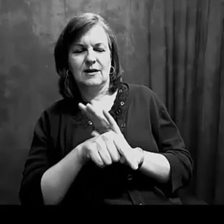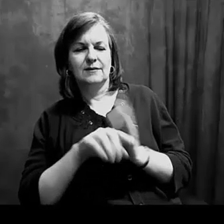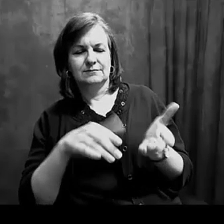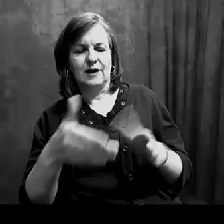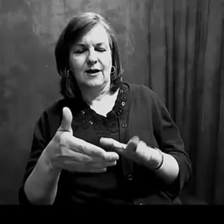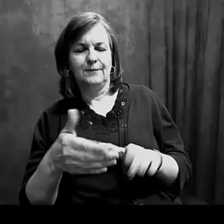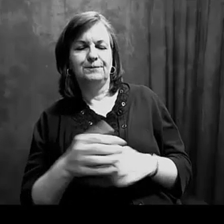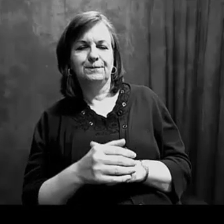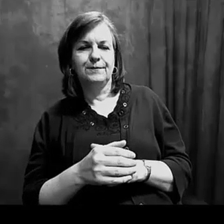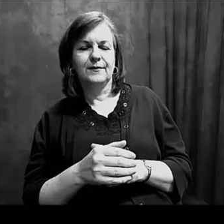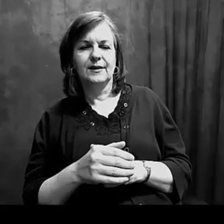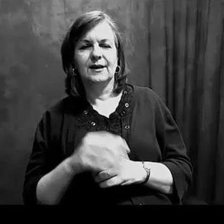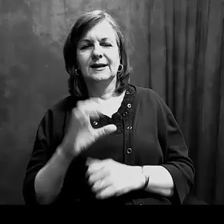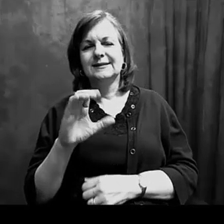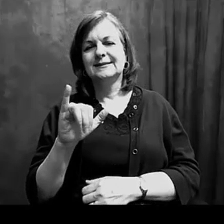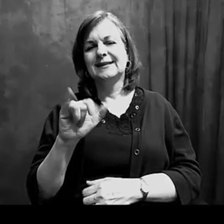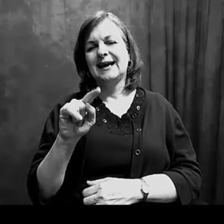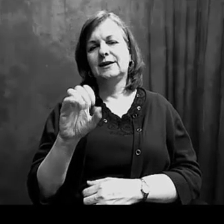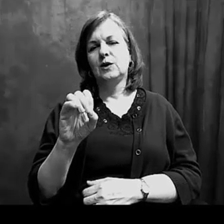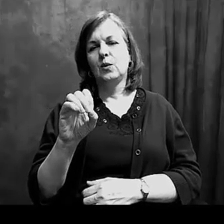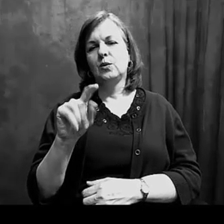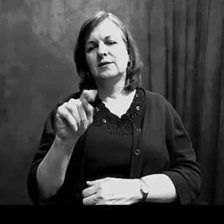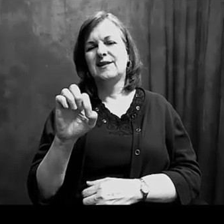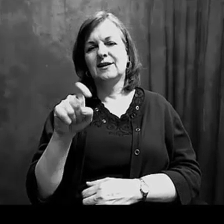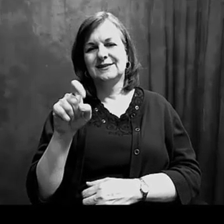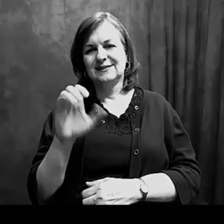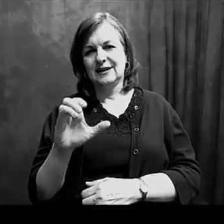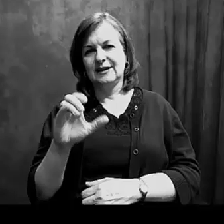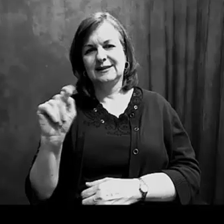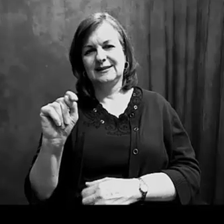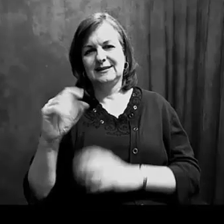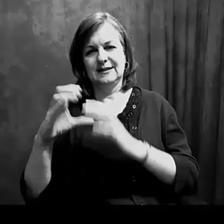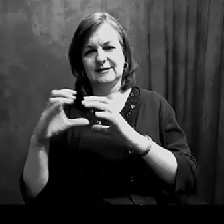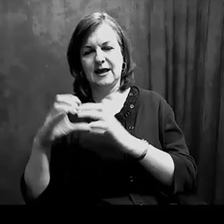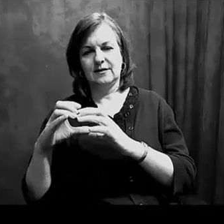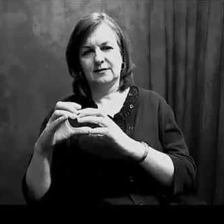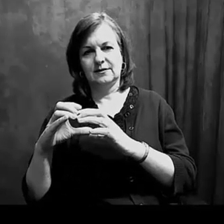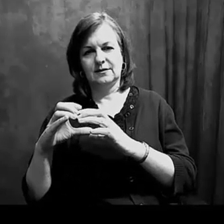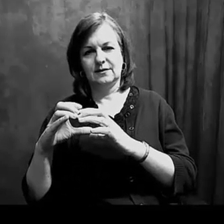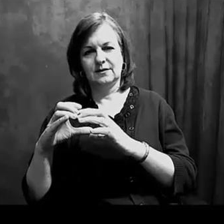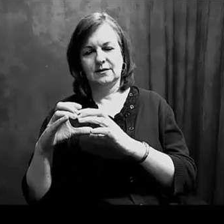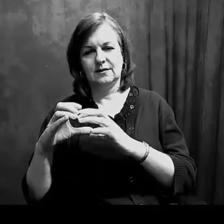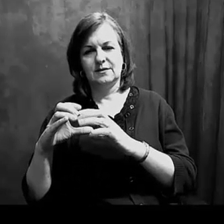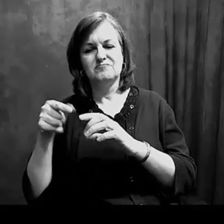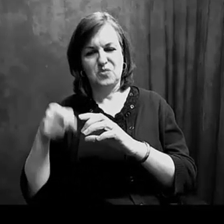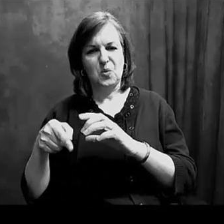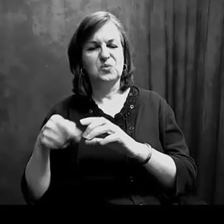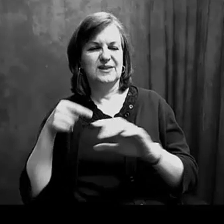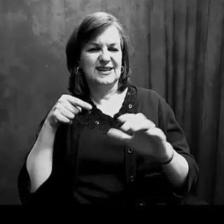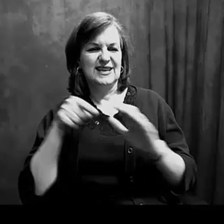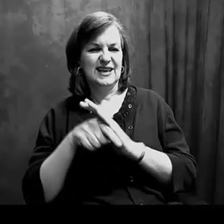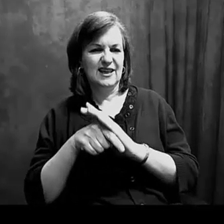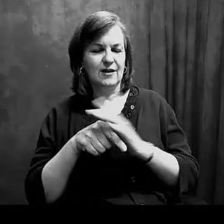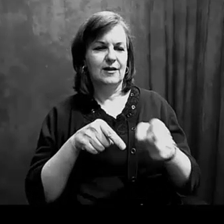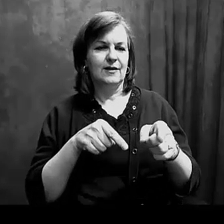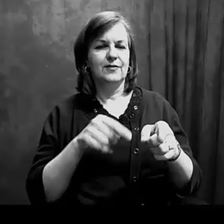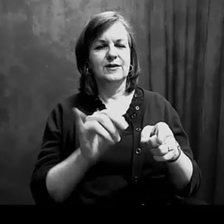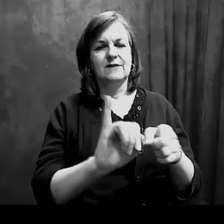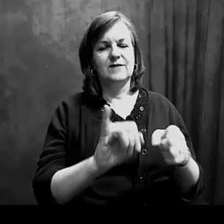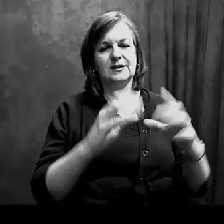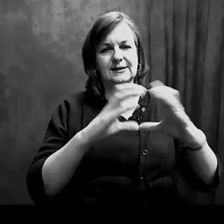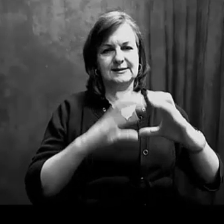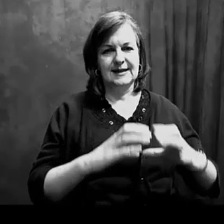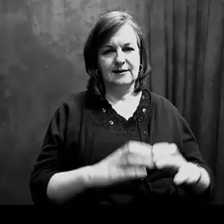die. So cytotoxic T cells actually come in and are the T cells that will kill infected